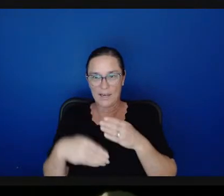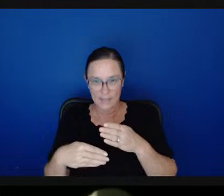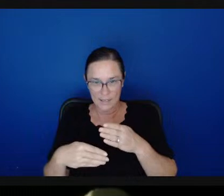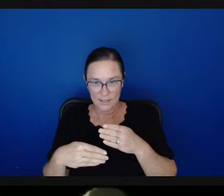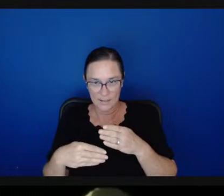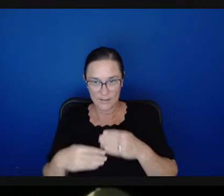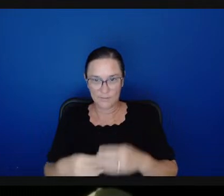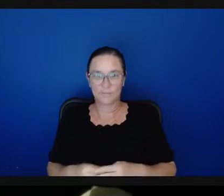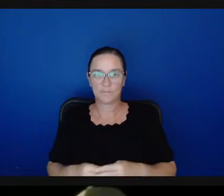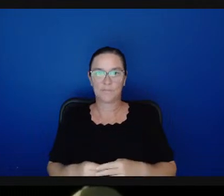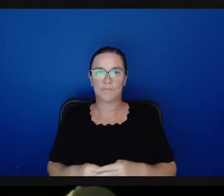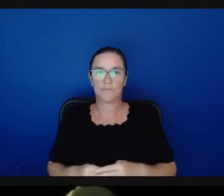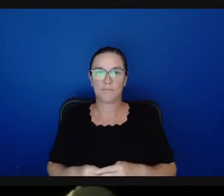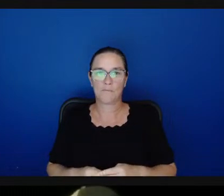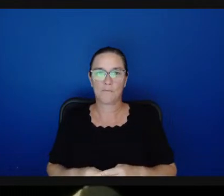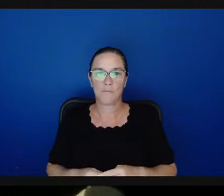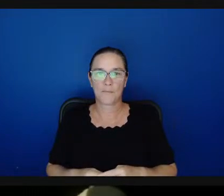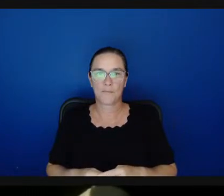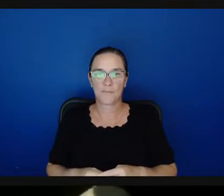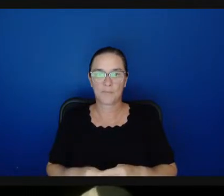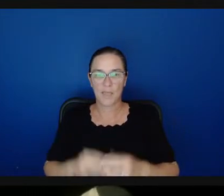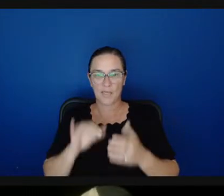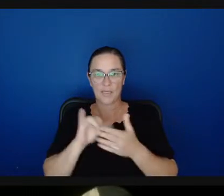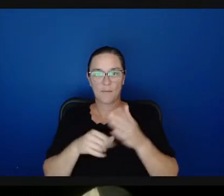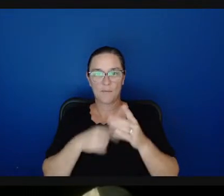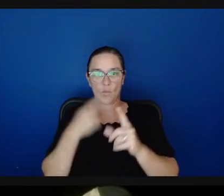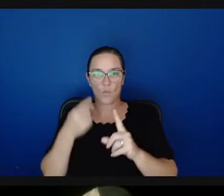reported here. And at that point in time,